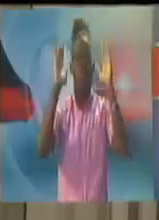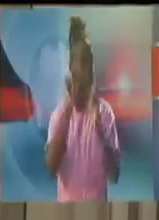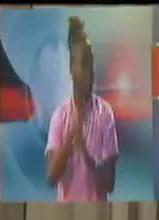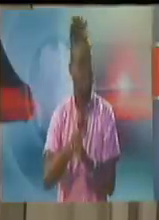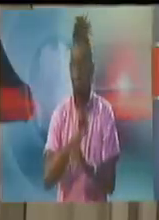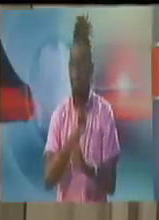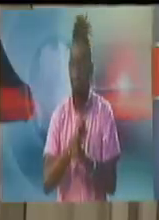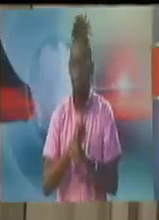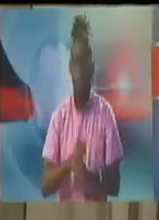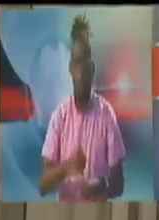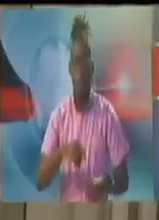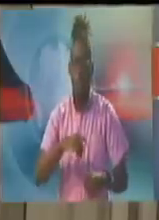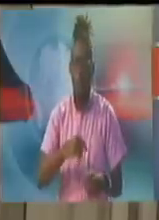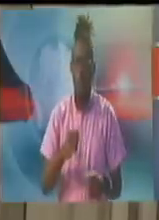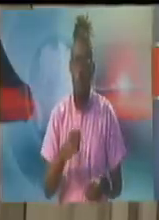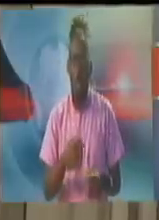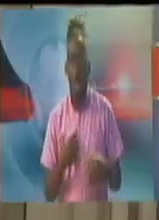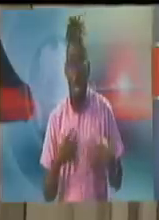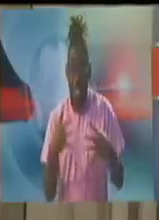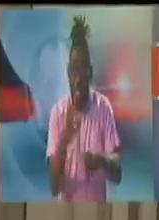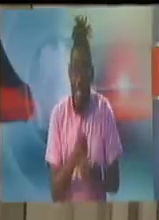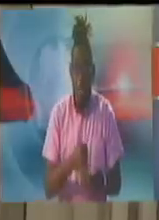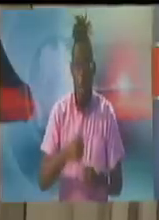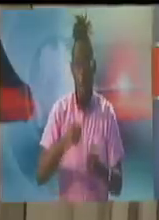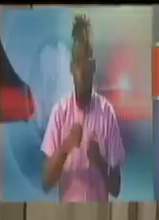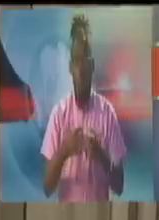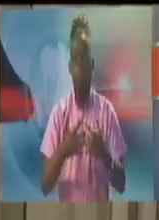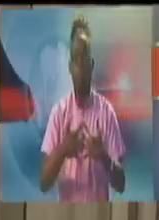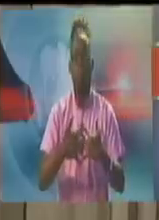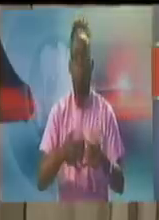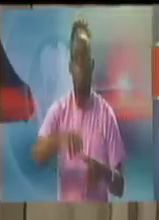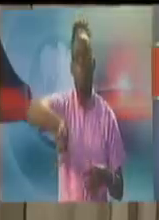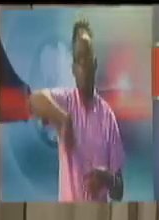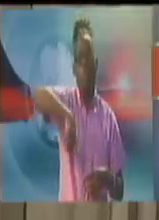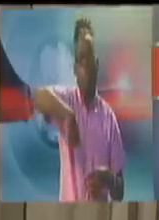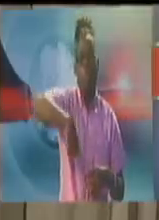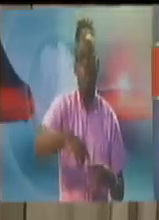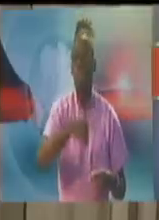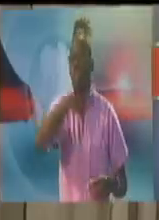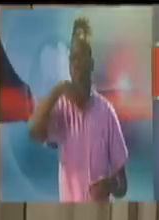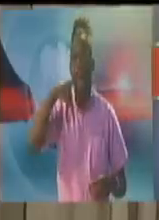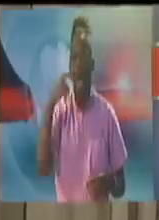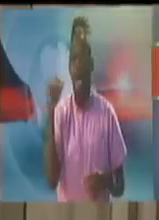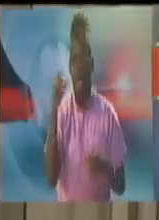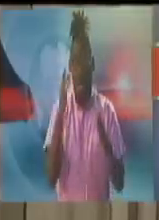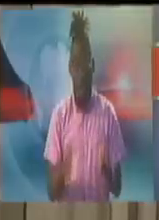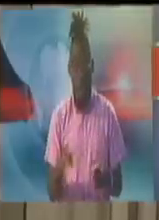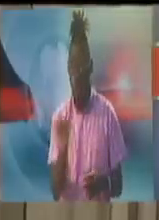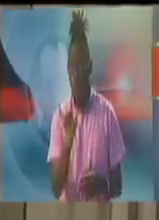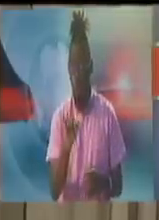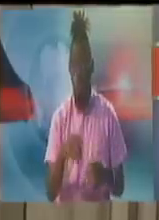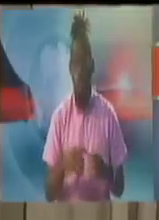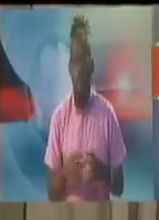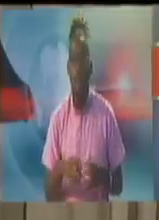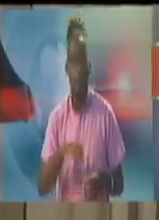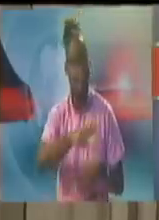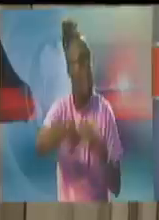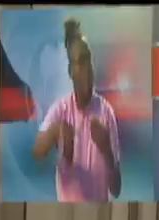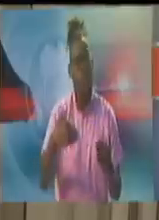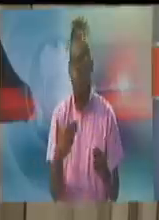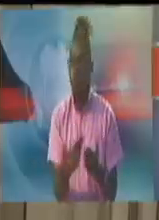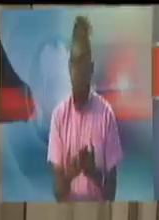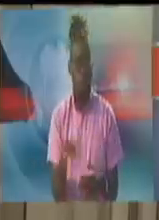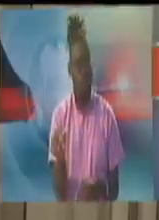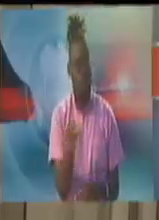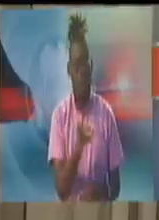machines, dryers, electricals, everything up and running in 72 hours. That team has now moved to the Debe campus that I visited